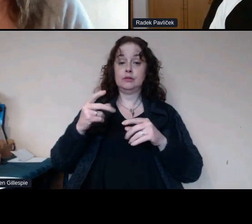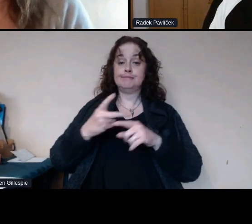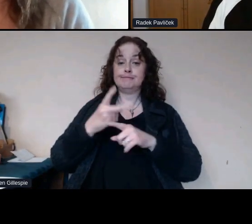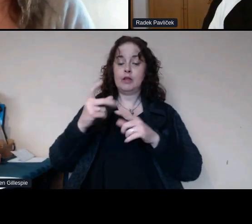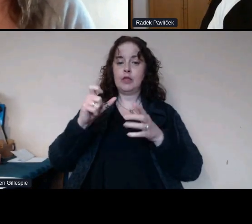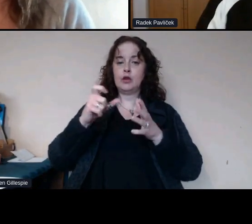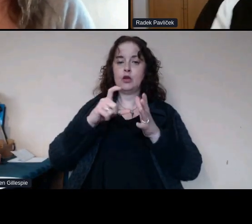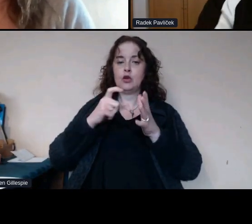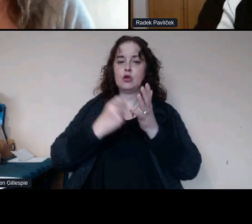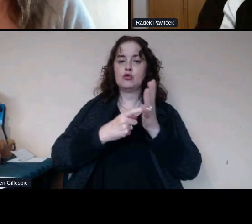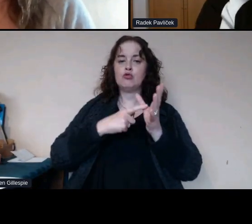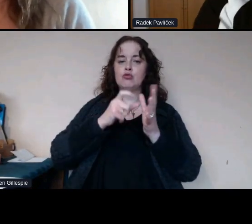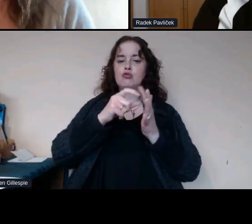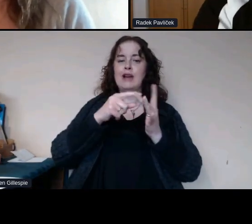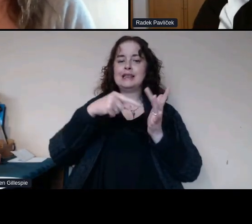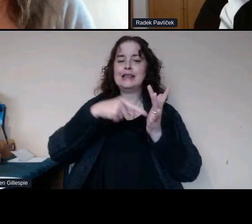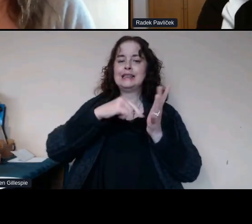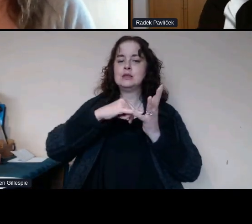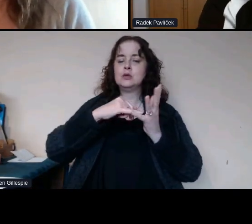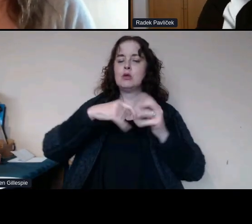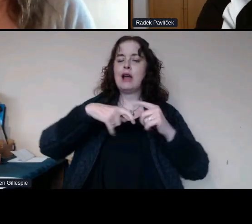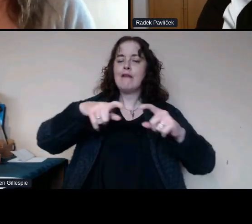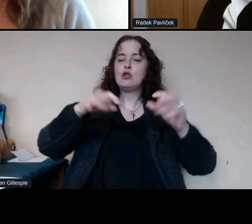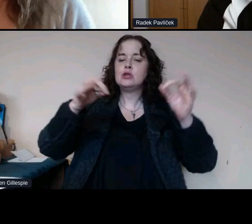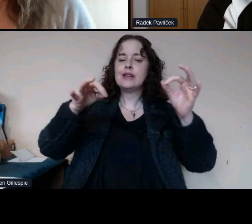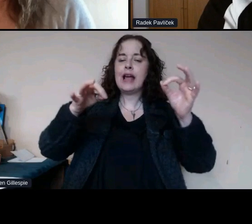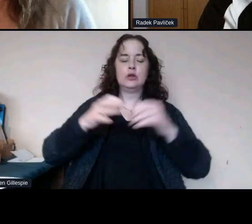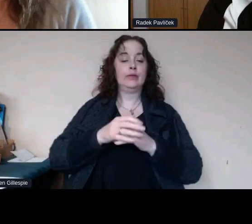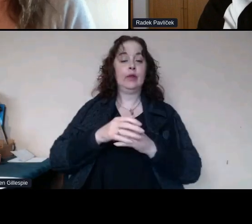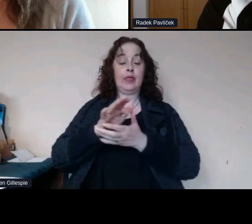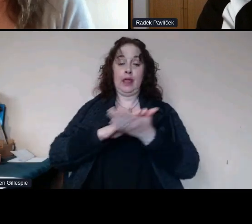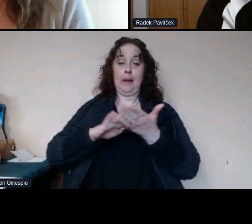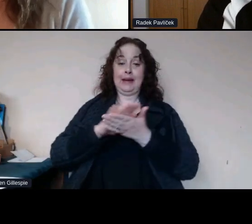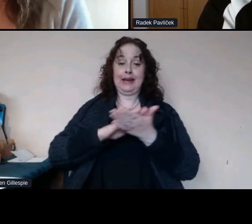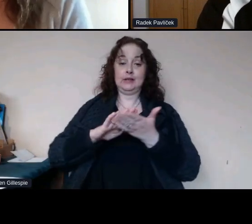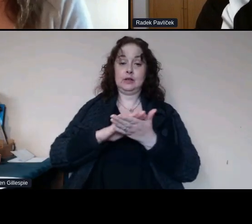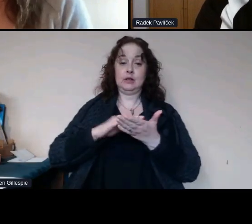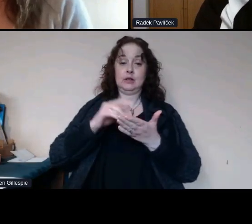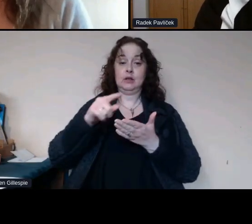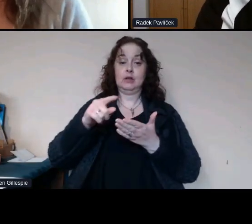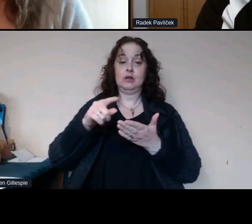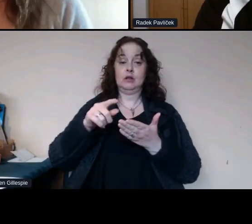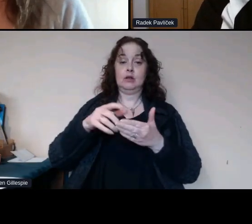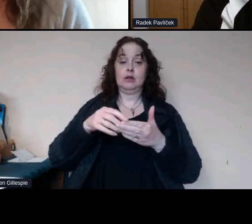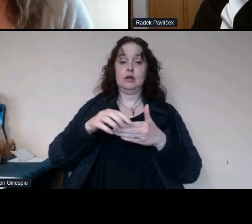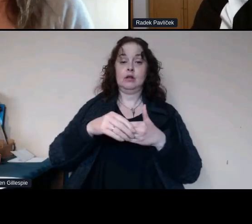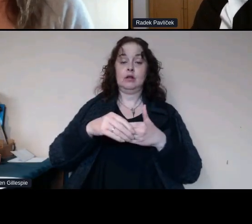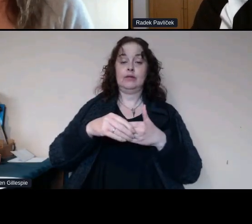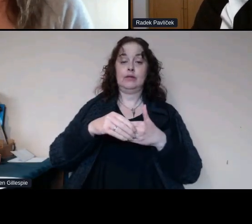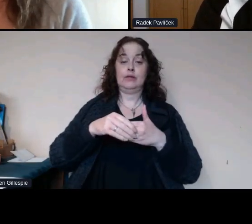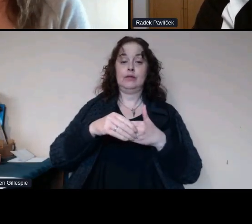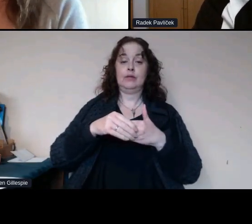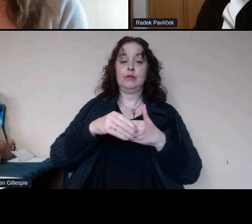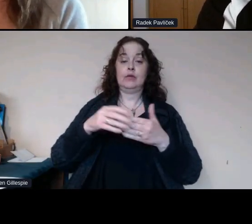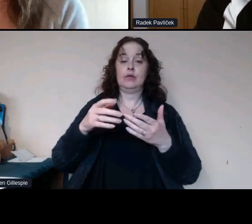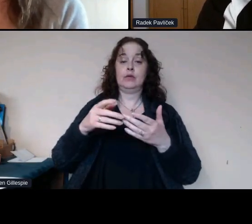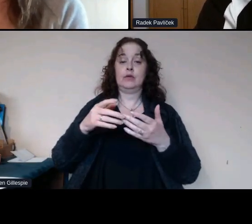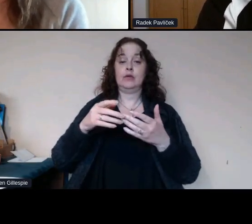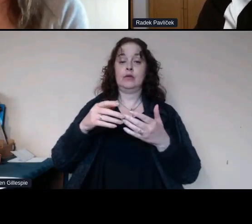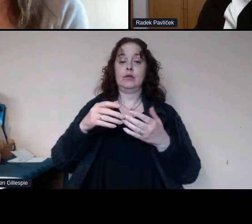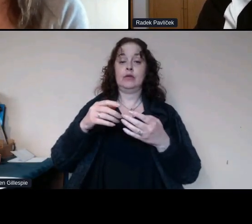to maintain the certification. One of the means is, well, there are different ways of maintaining that, but the certification, but it's